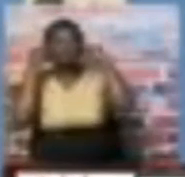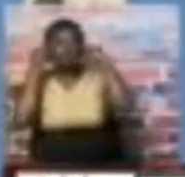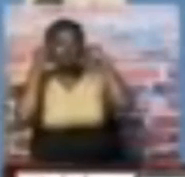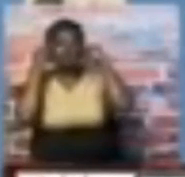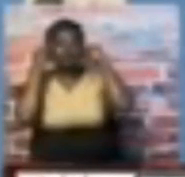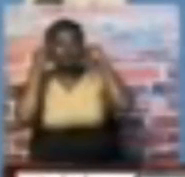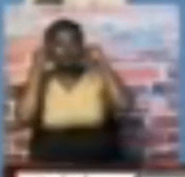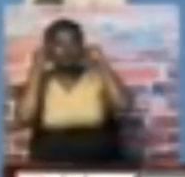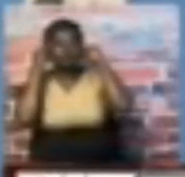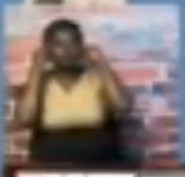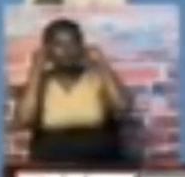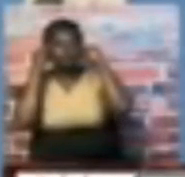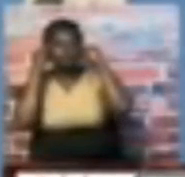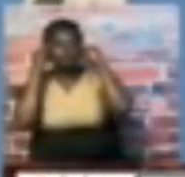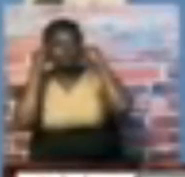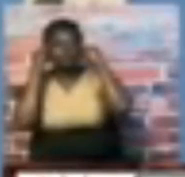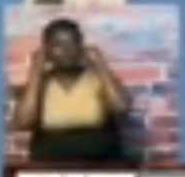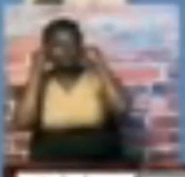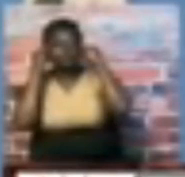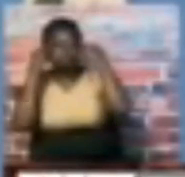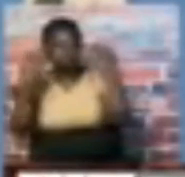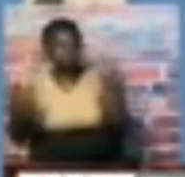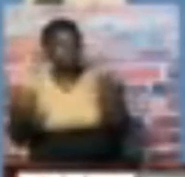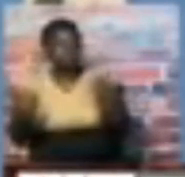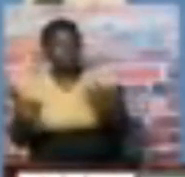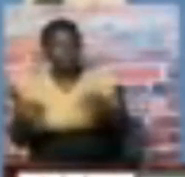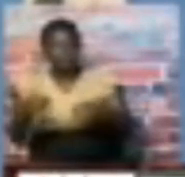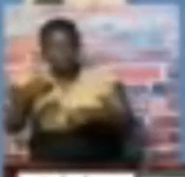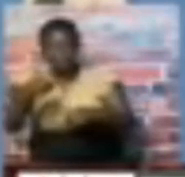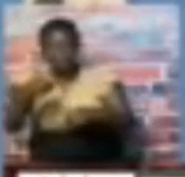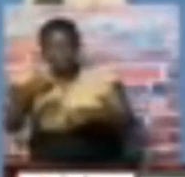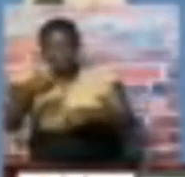As a mask, you should put it on all the time